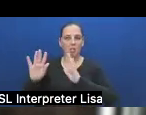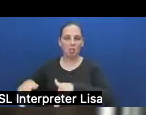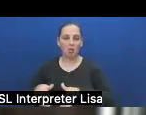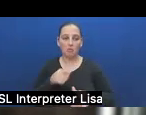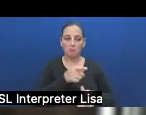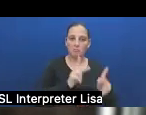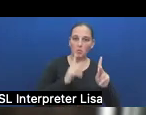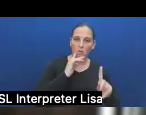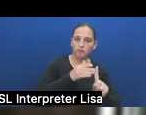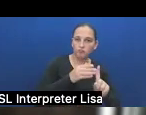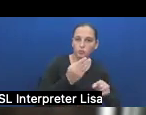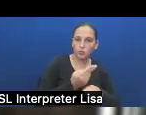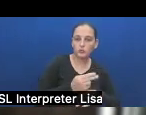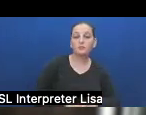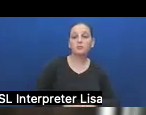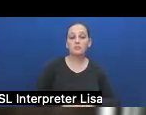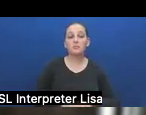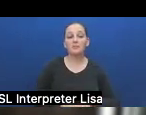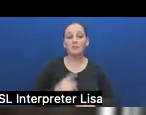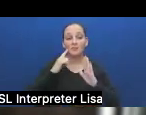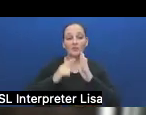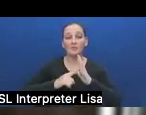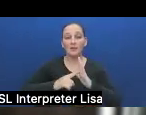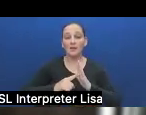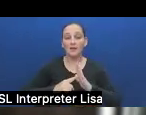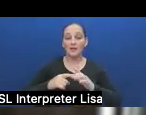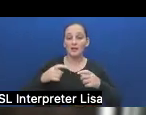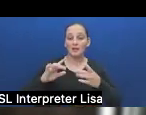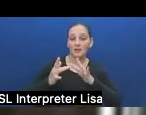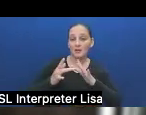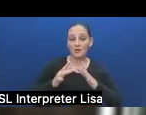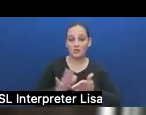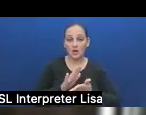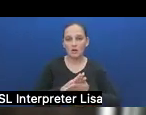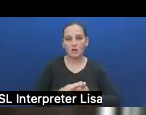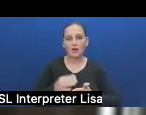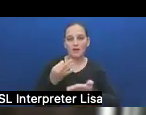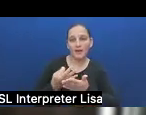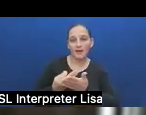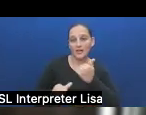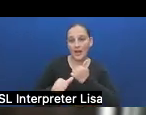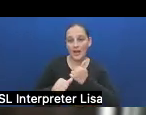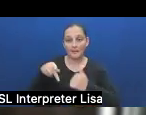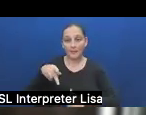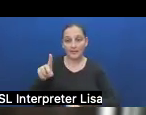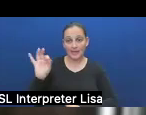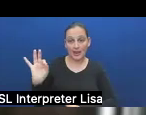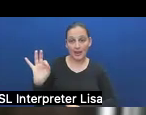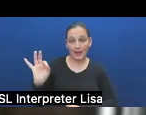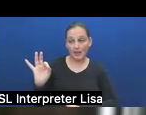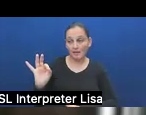conventional electronic documents. If you've created, information about financial aid and it's a PDF and everything else, but